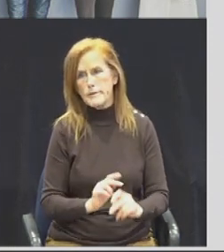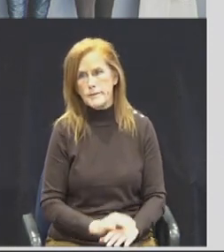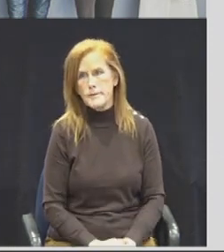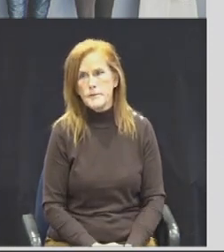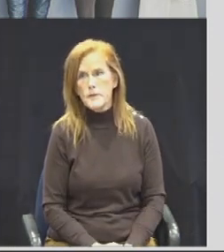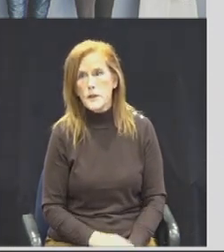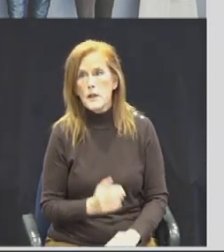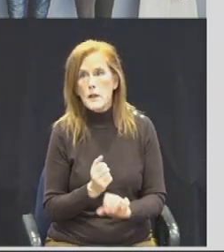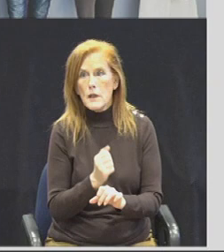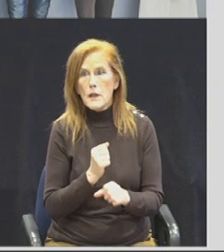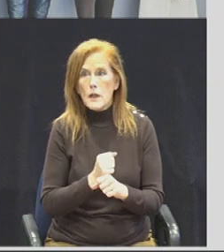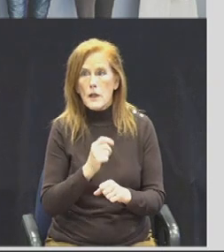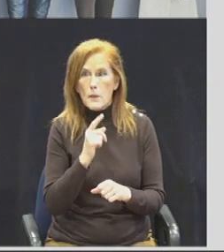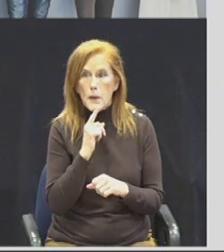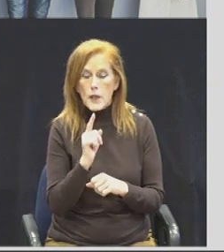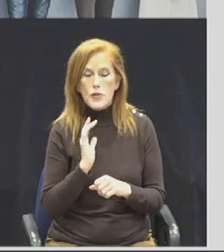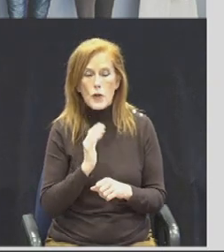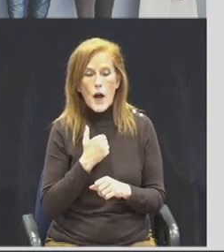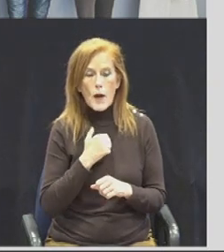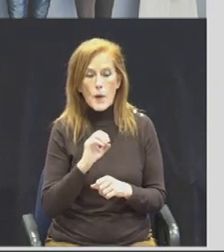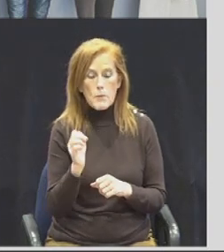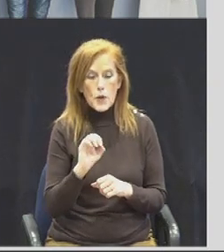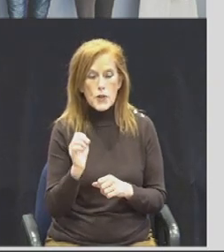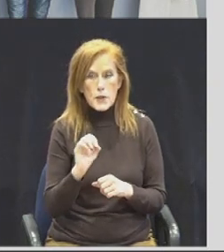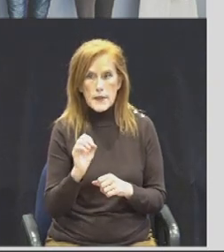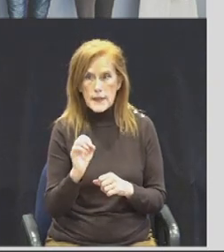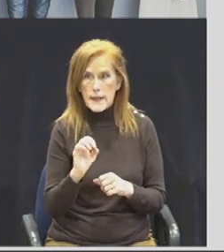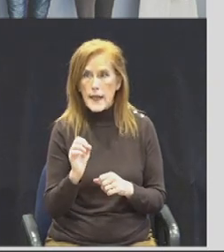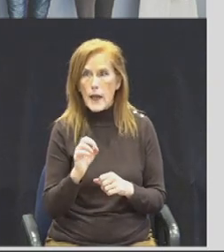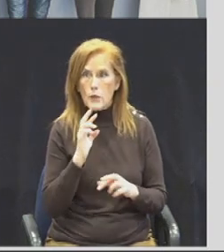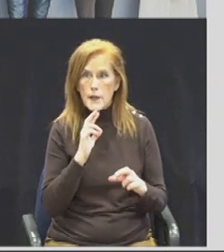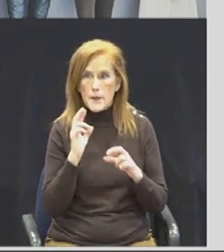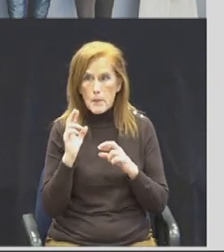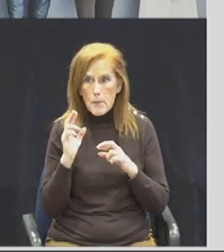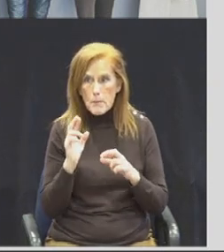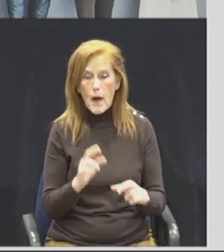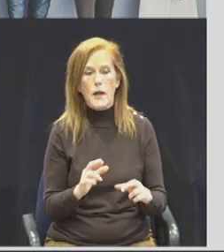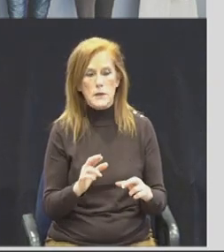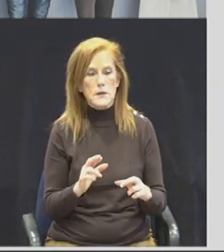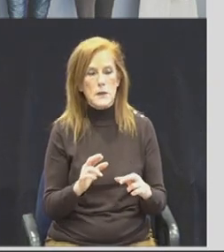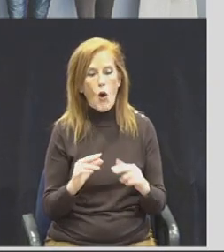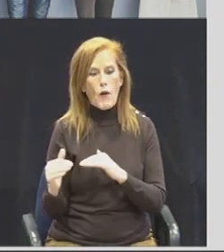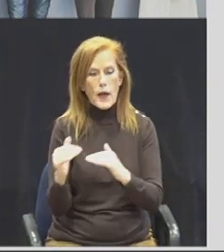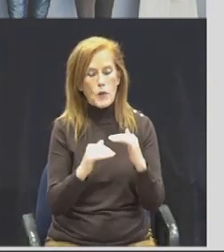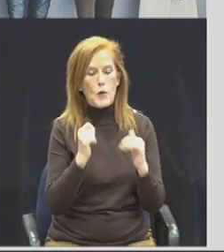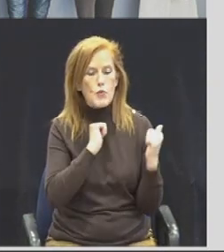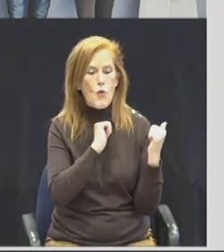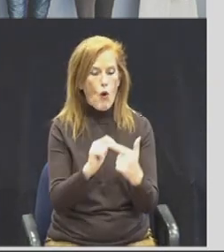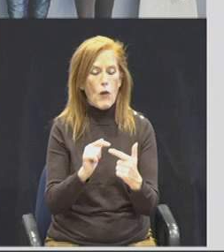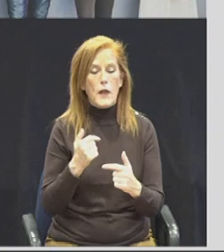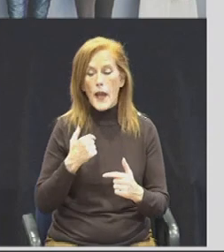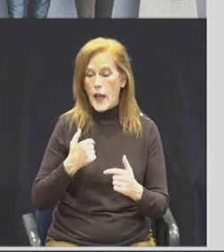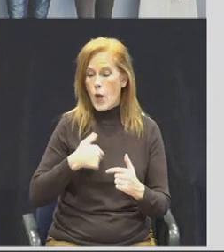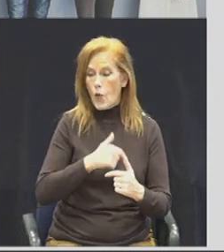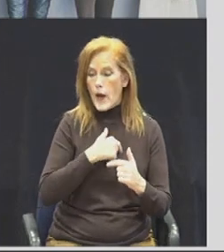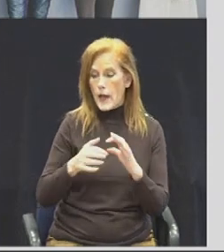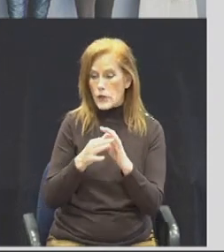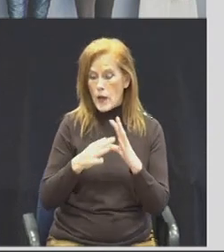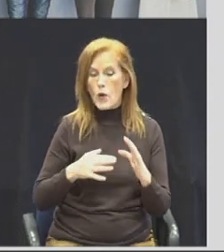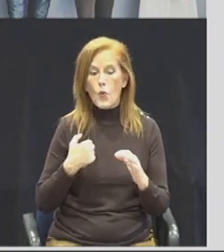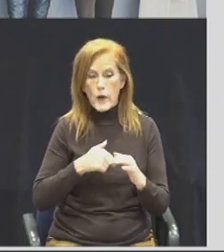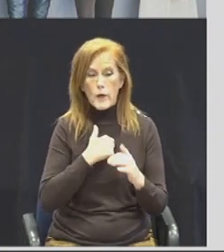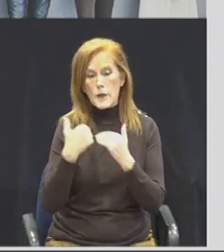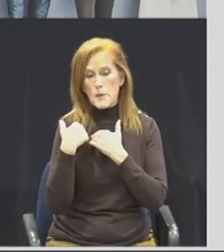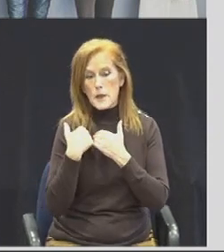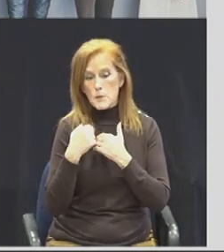You want to ensure that your emergency and disaster responses are equitable, because like we are the emergency response coordinators. We're responsible for the